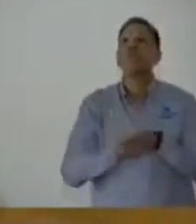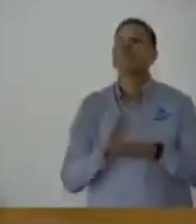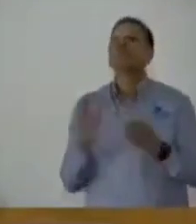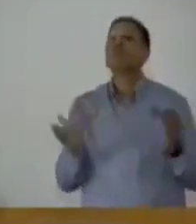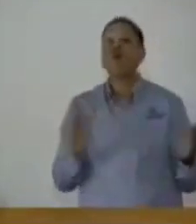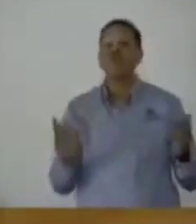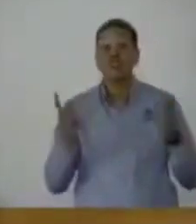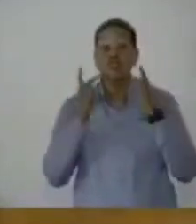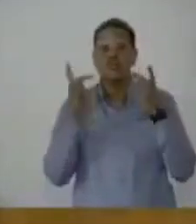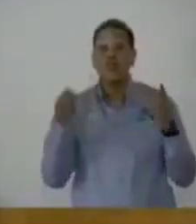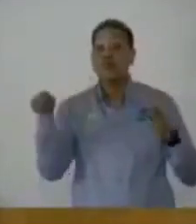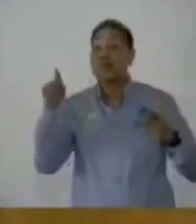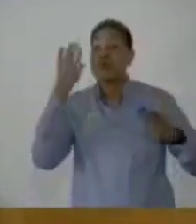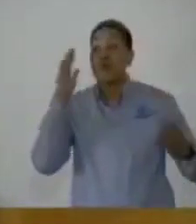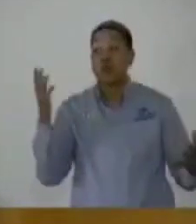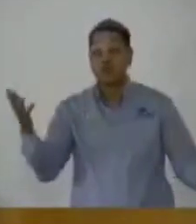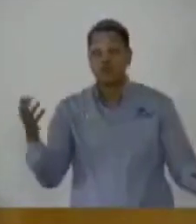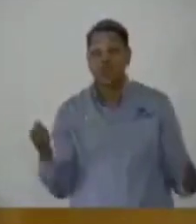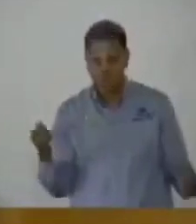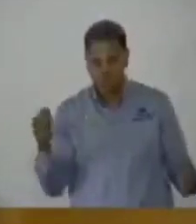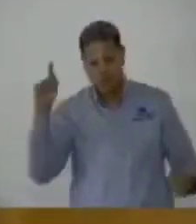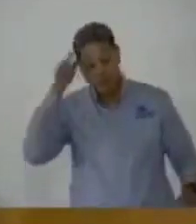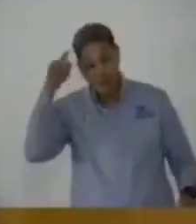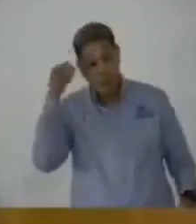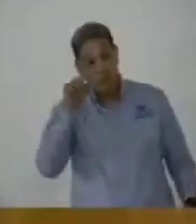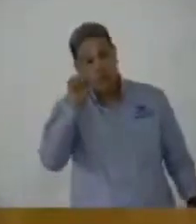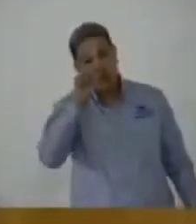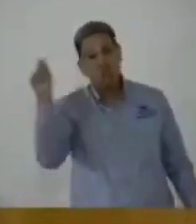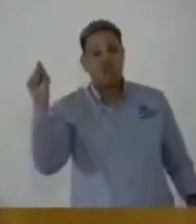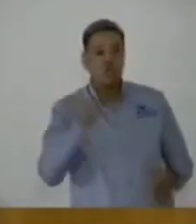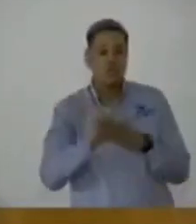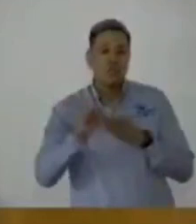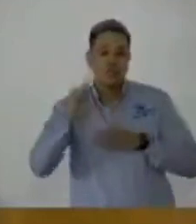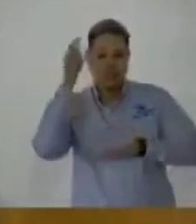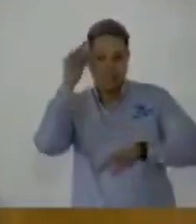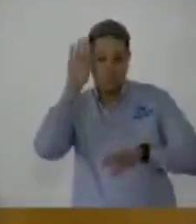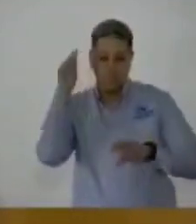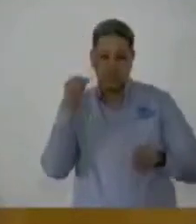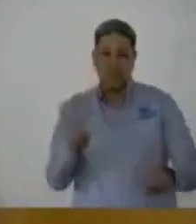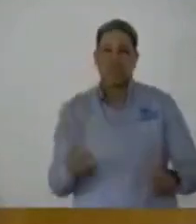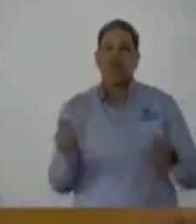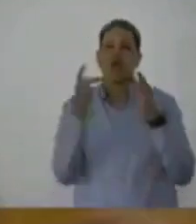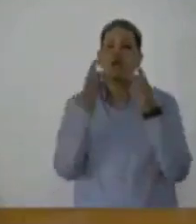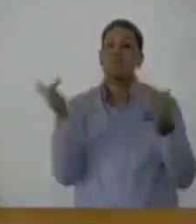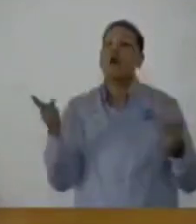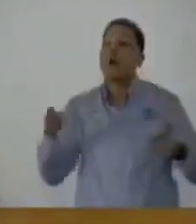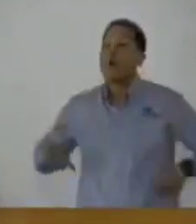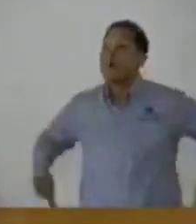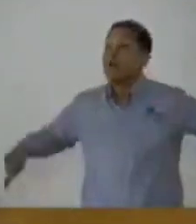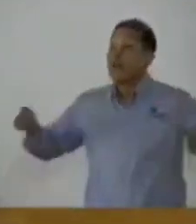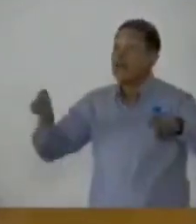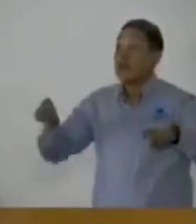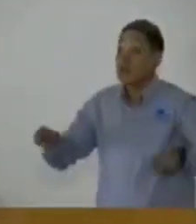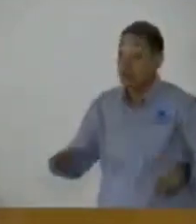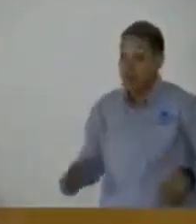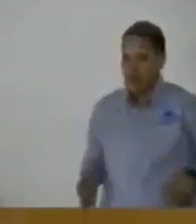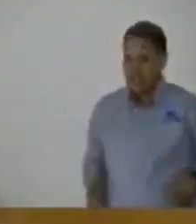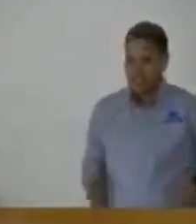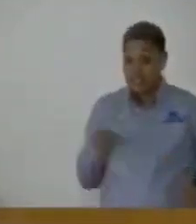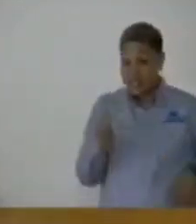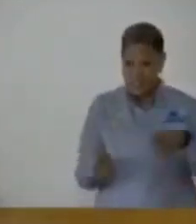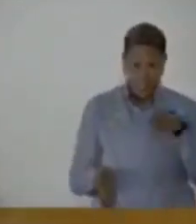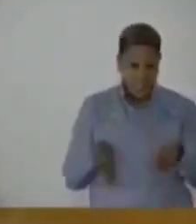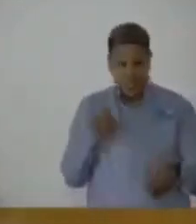the public is about to receive $1 trillion. The public, in turn, must pay in the form